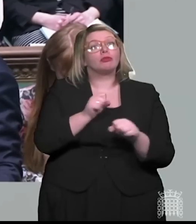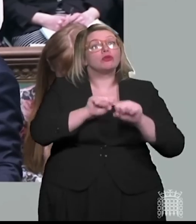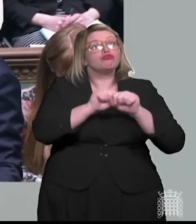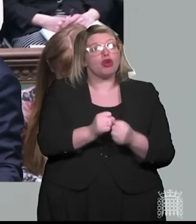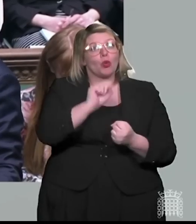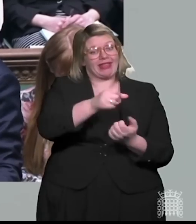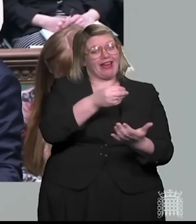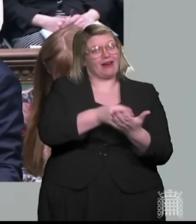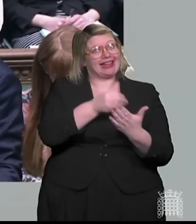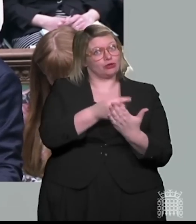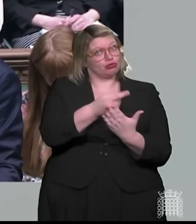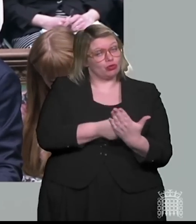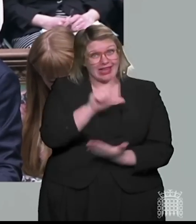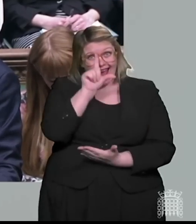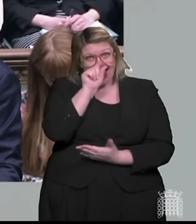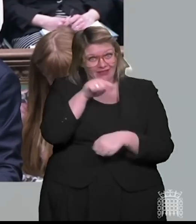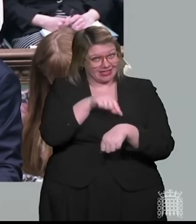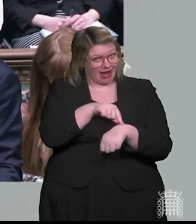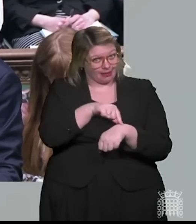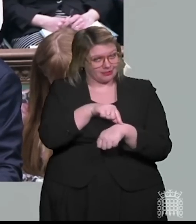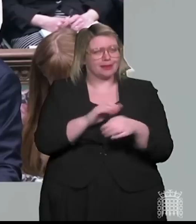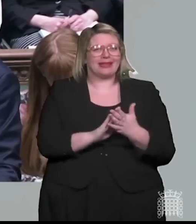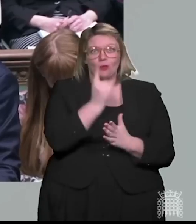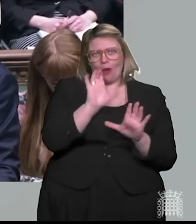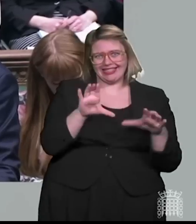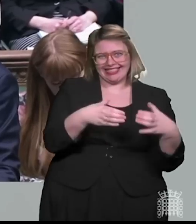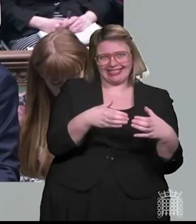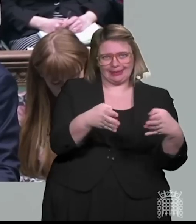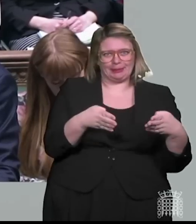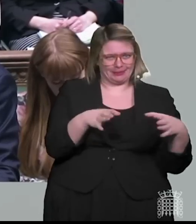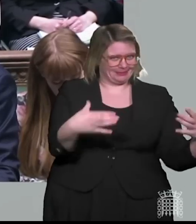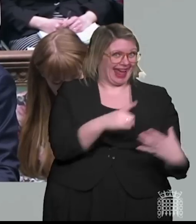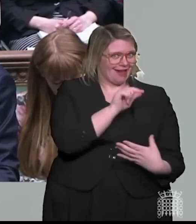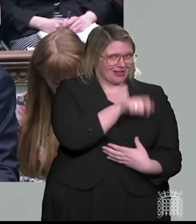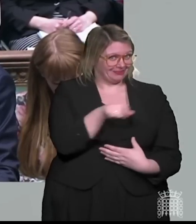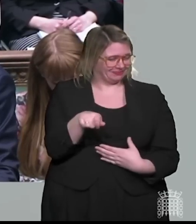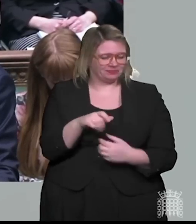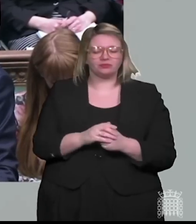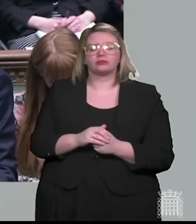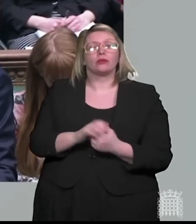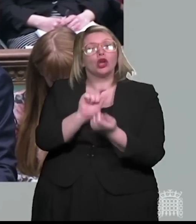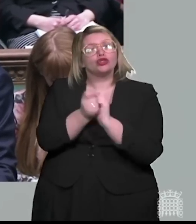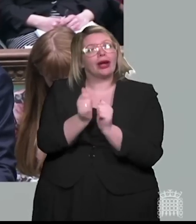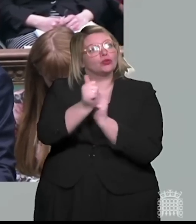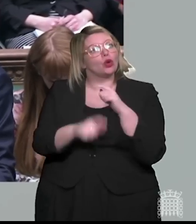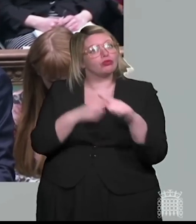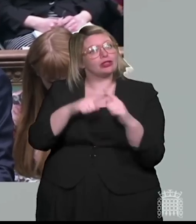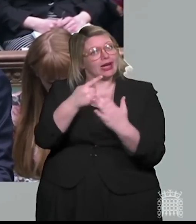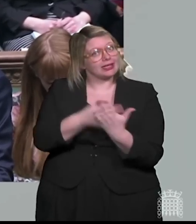rules, 11. That's one football team. The amount of times they've changed corporation tax